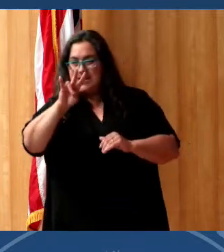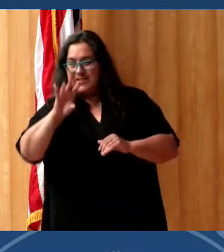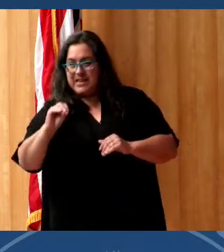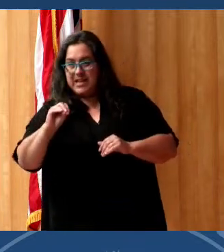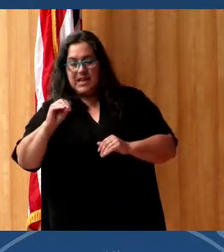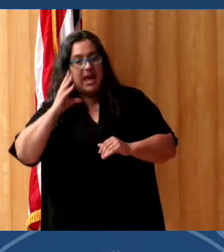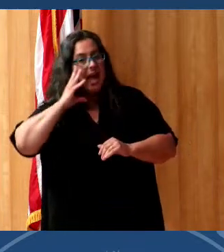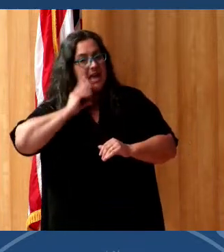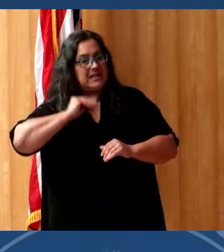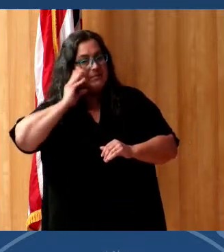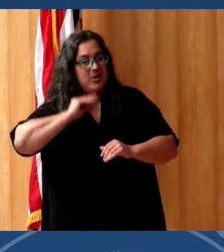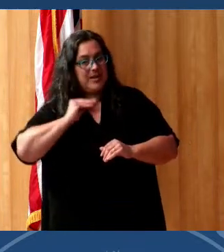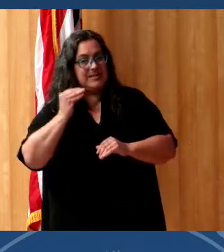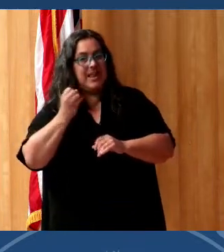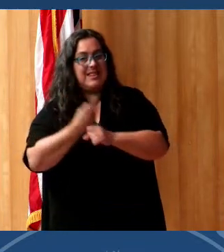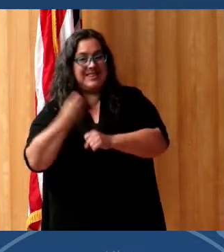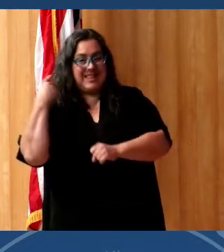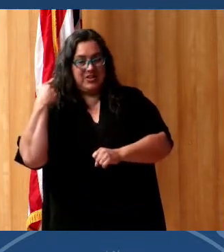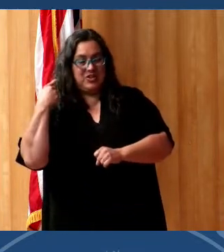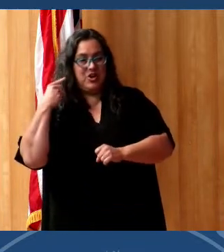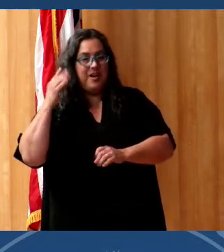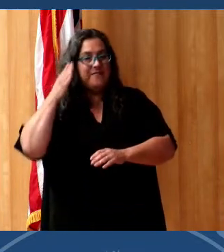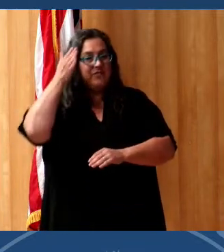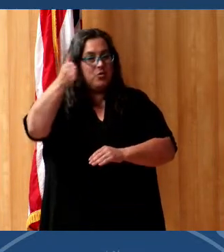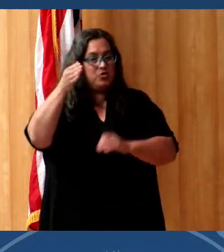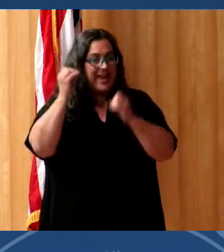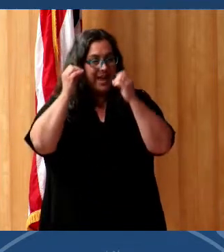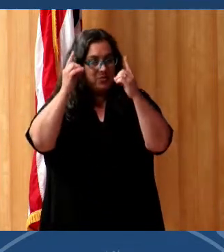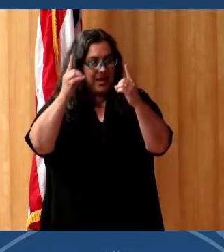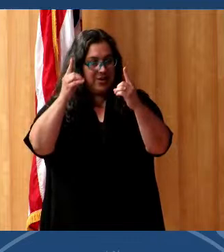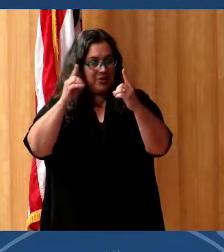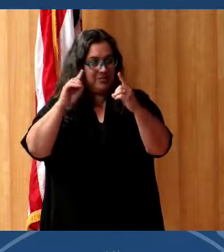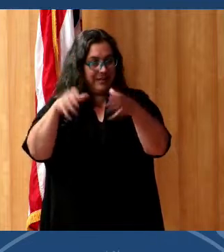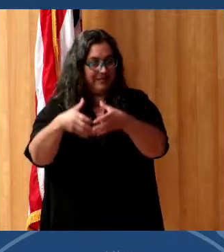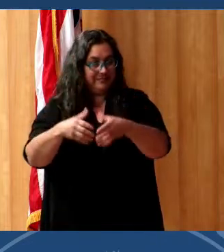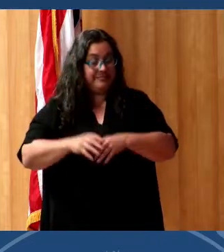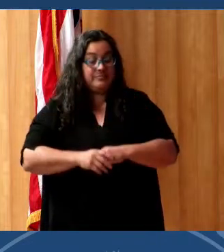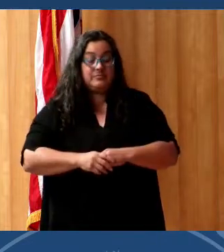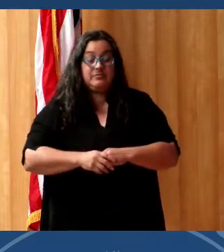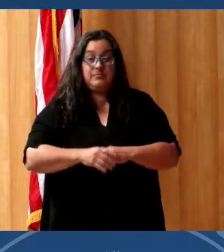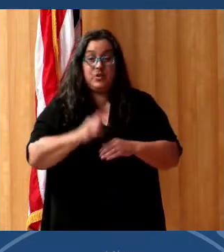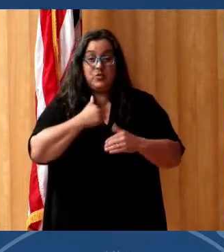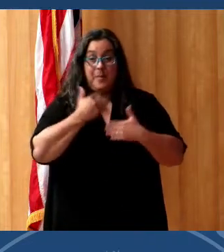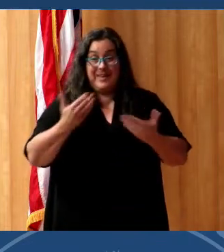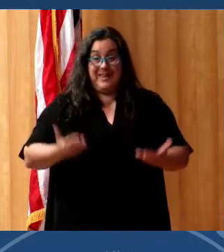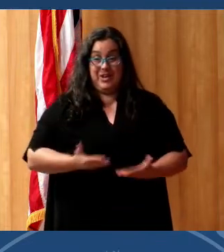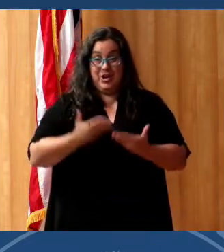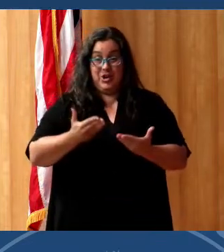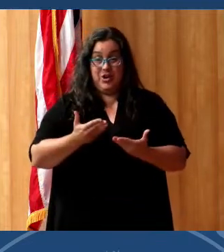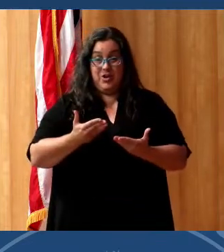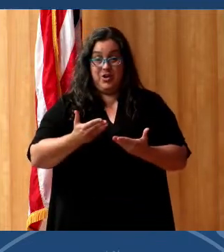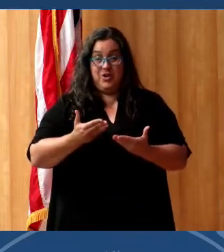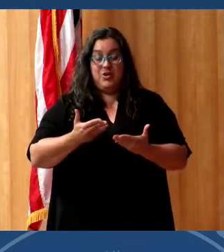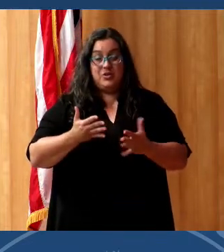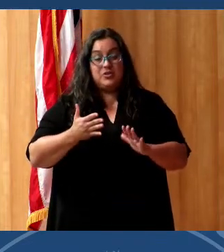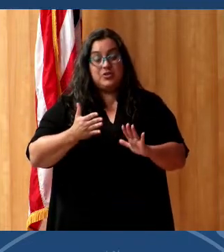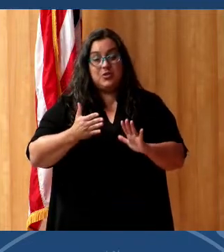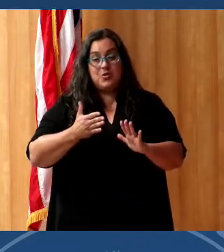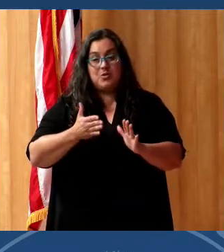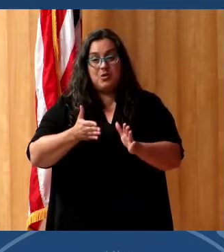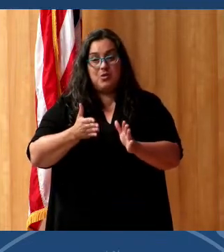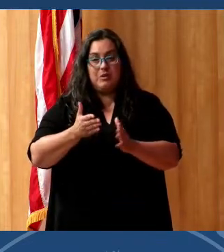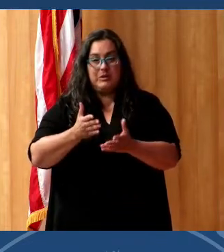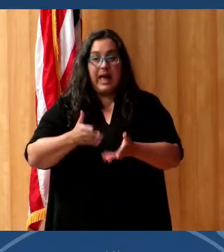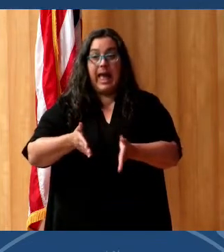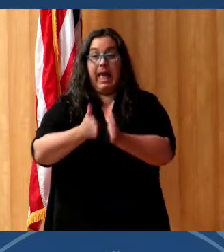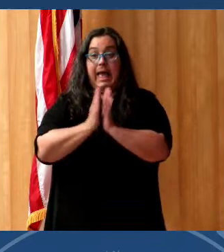year the Future Educator Pathway. And I'm here to implore you to stay in that pathway because